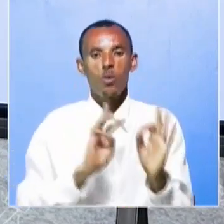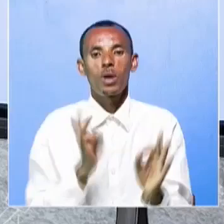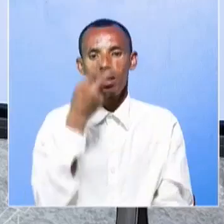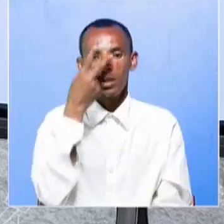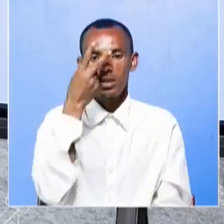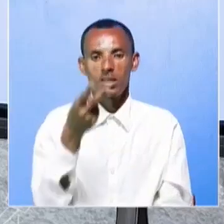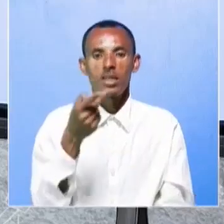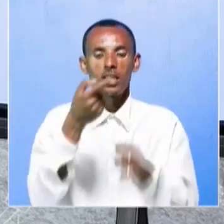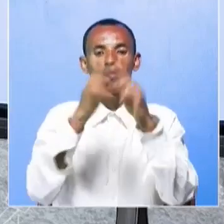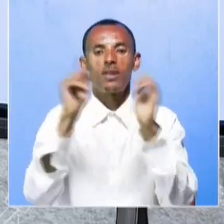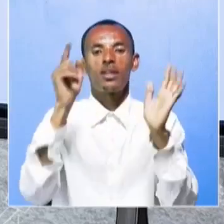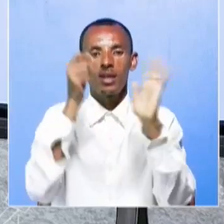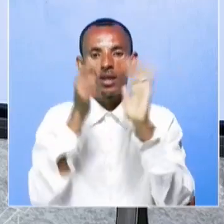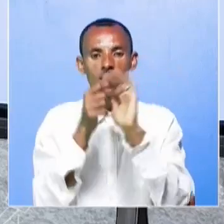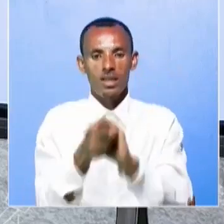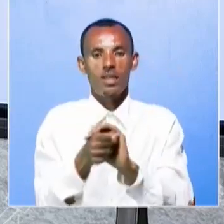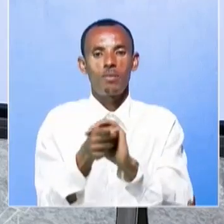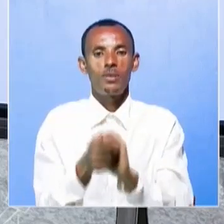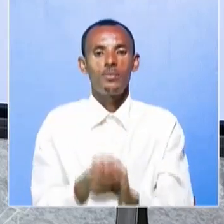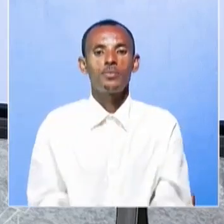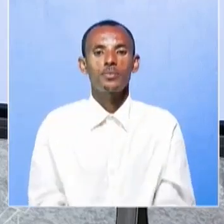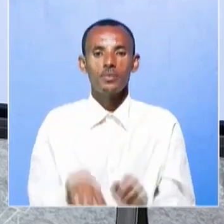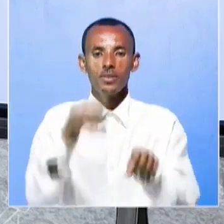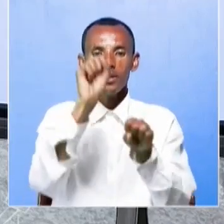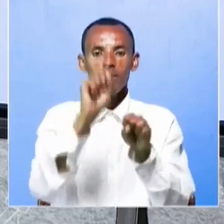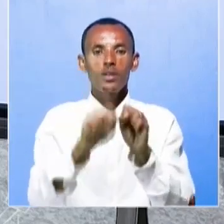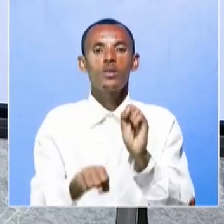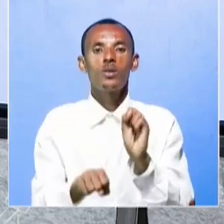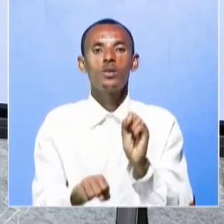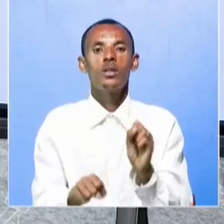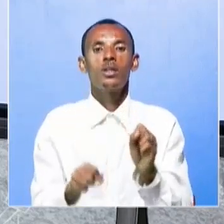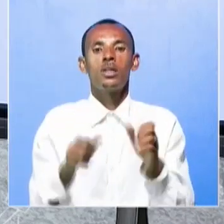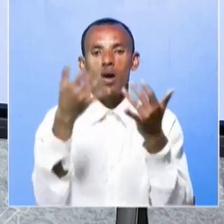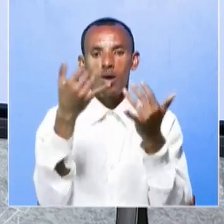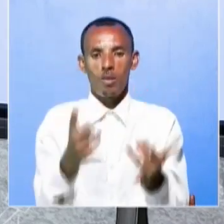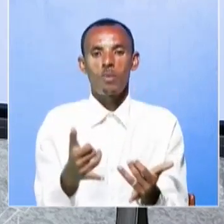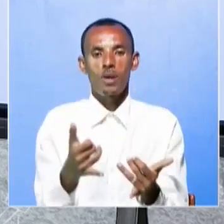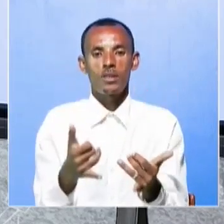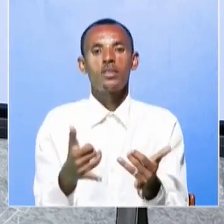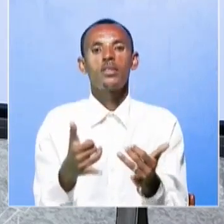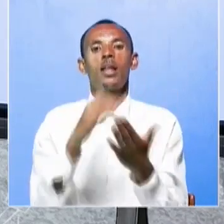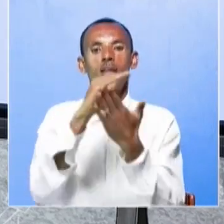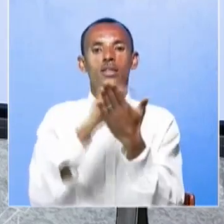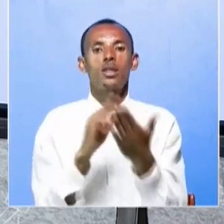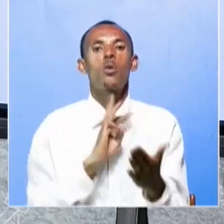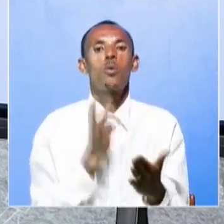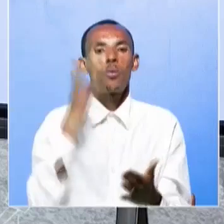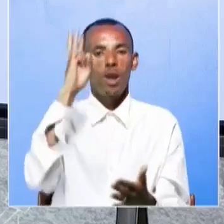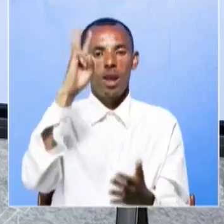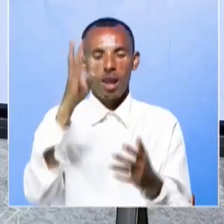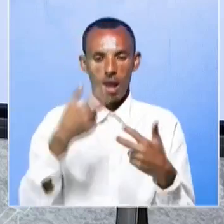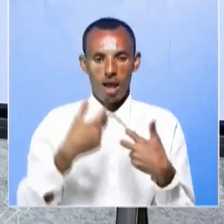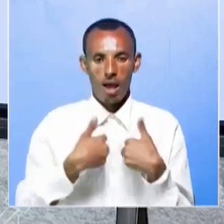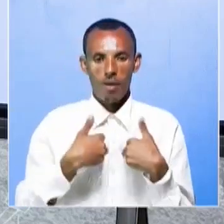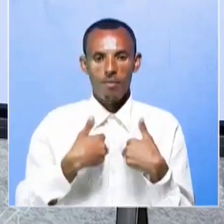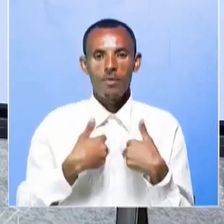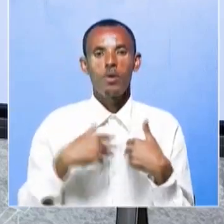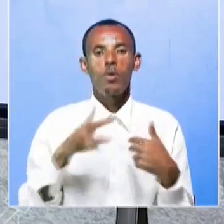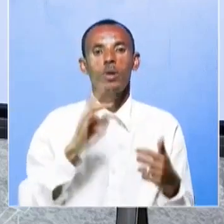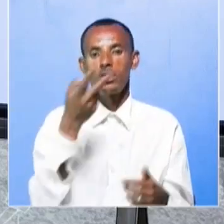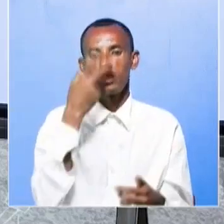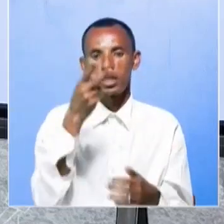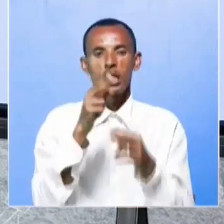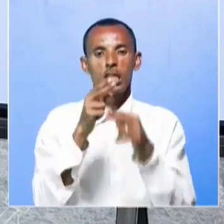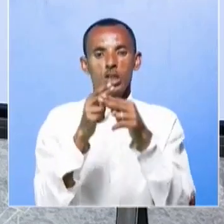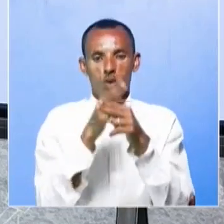see different examples, right? So in our present lesson, we will see a